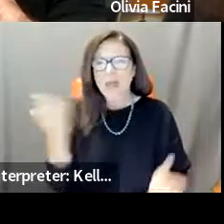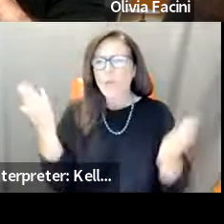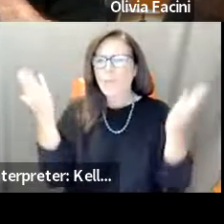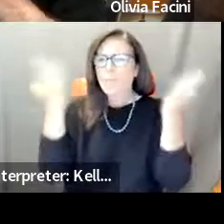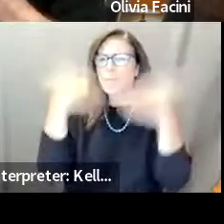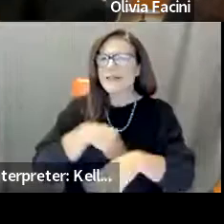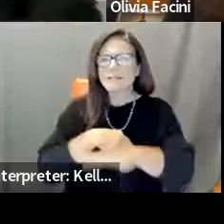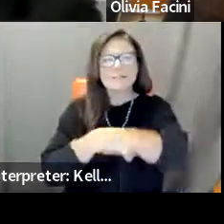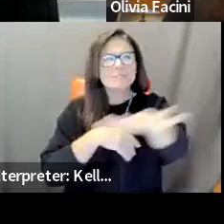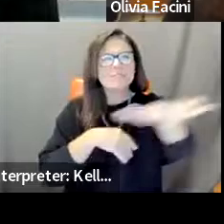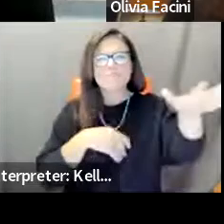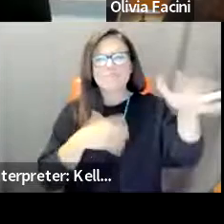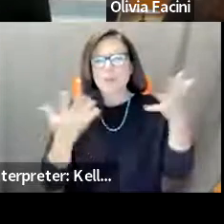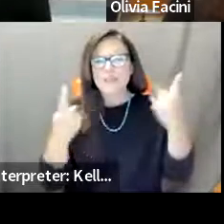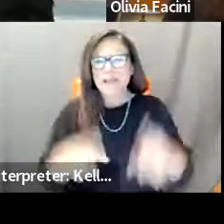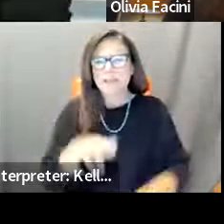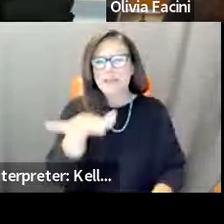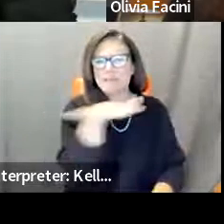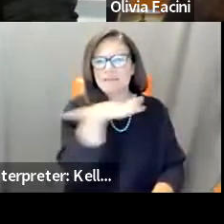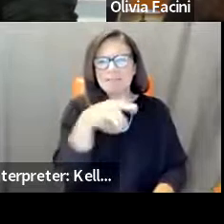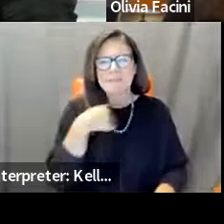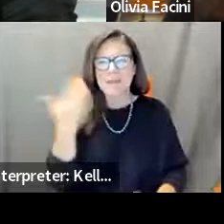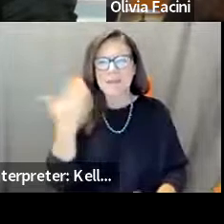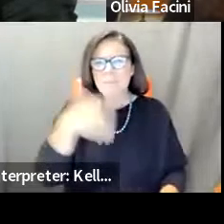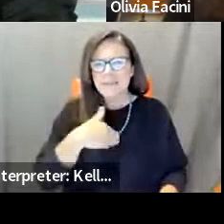actually pick where I want to